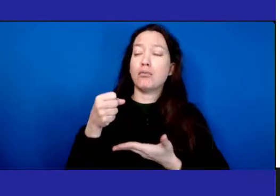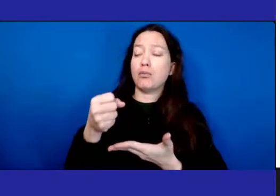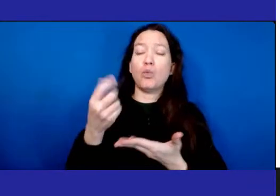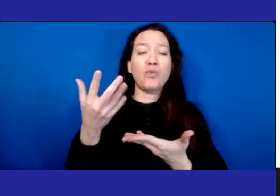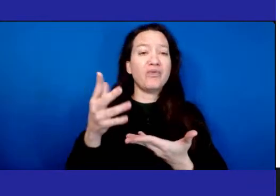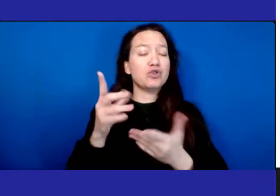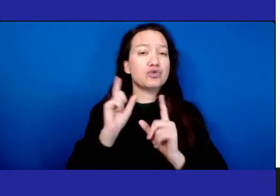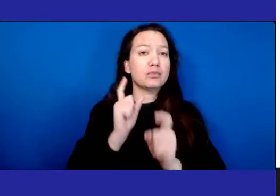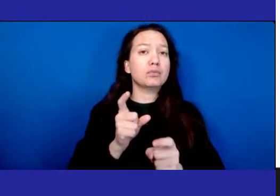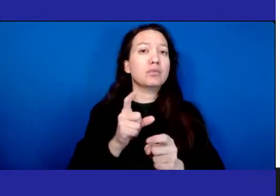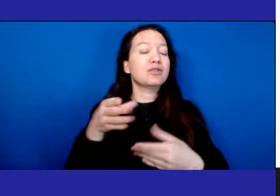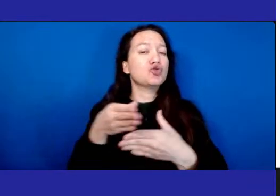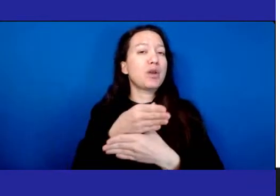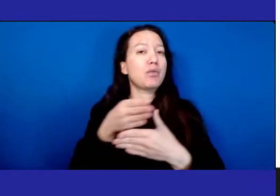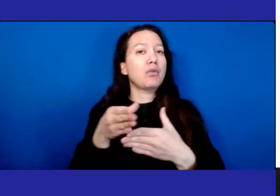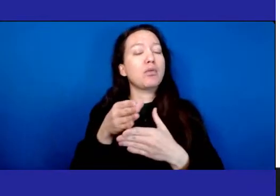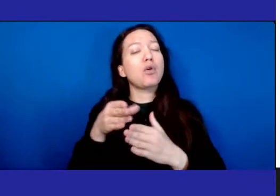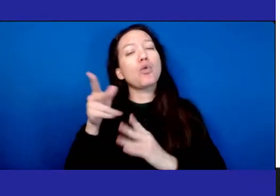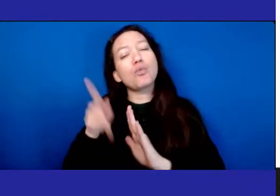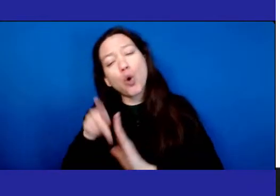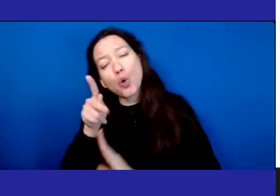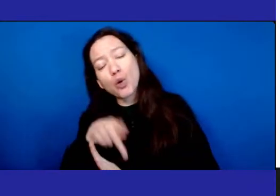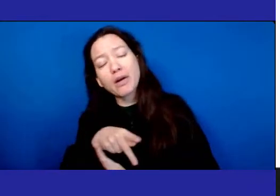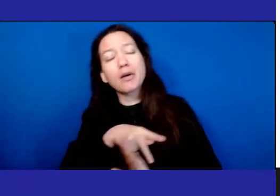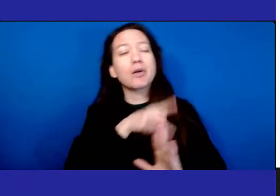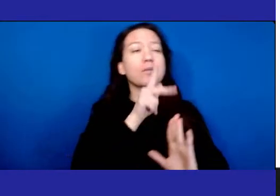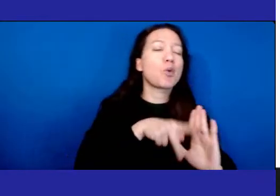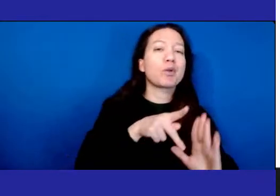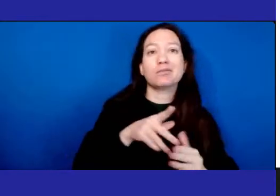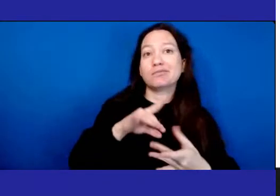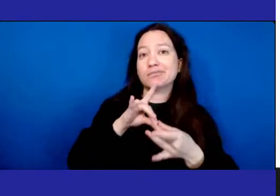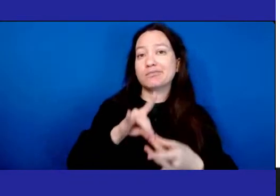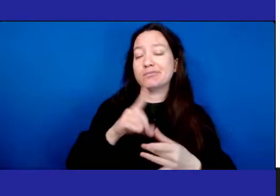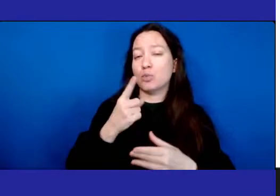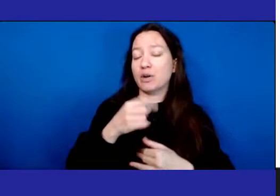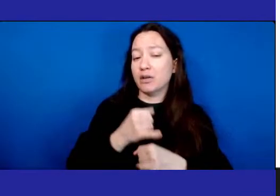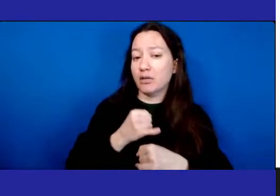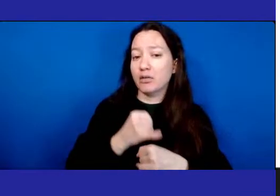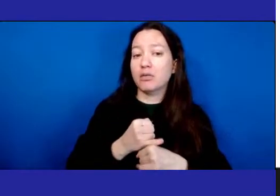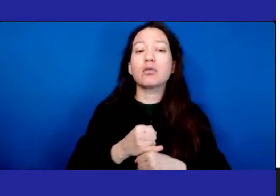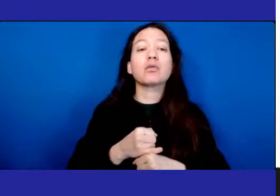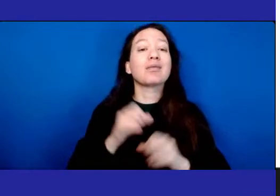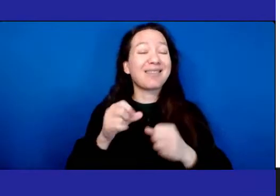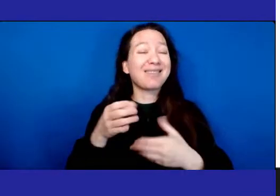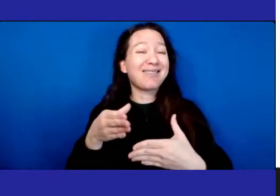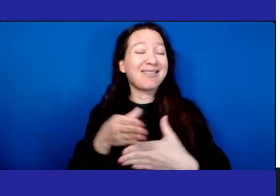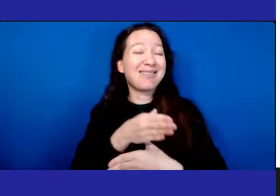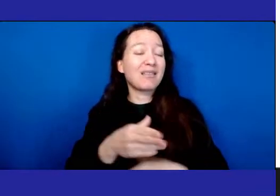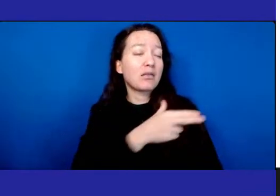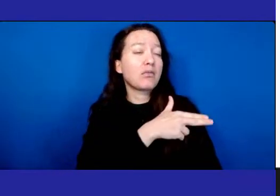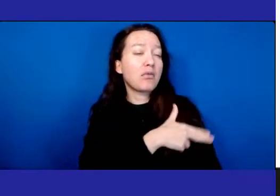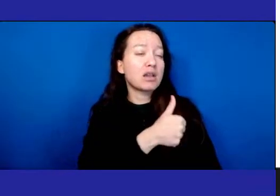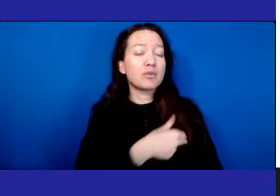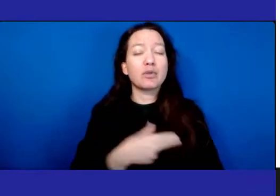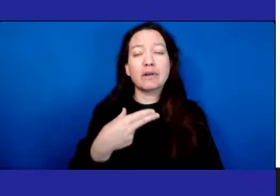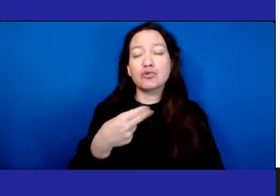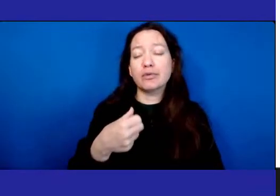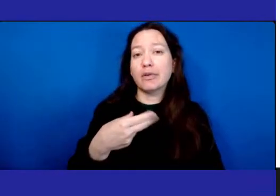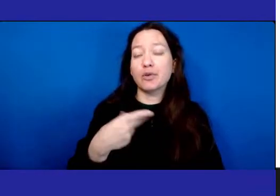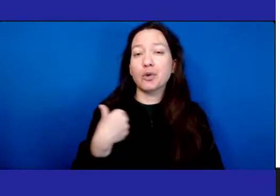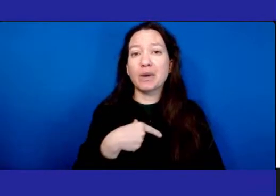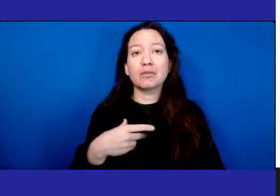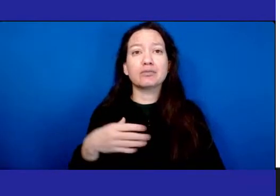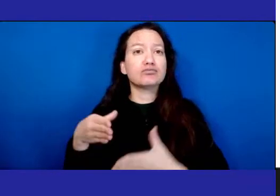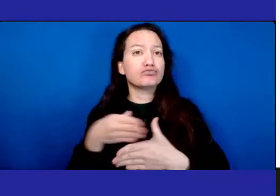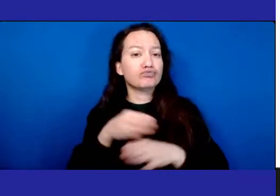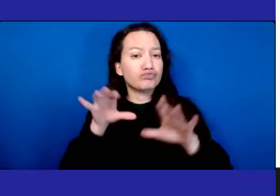shared between programs within a facility, also between hospitals within H&H, as we have a shared